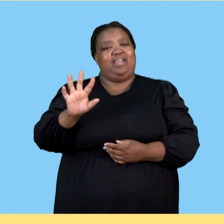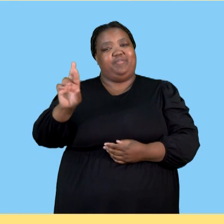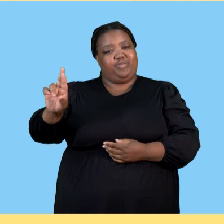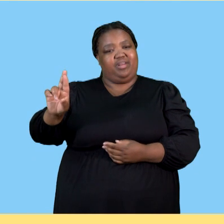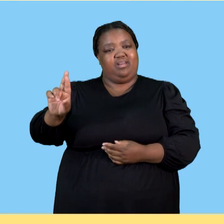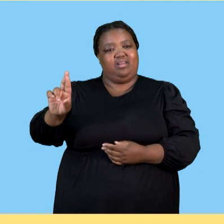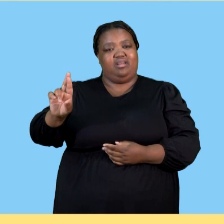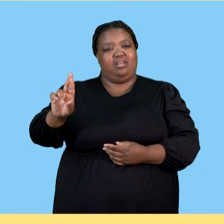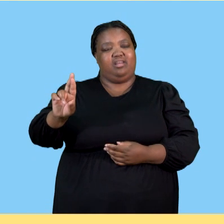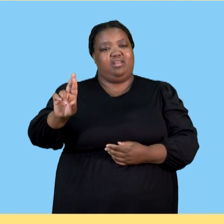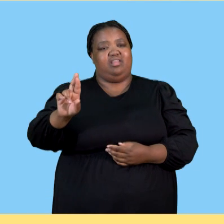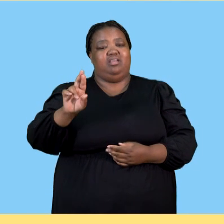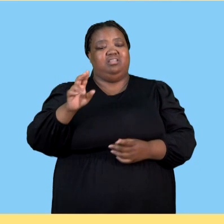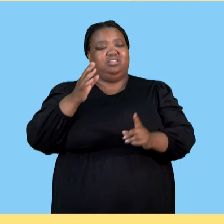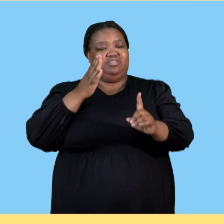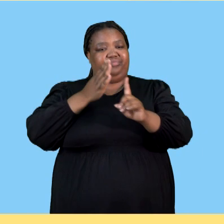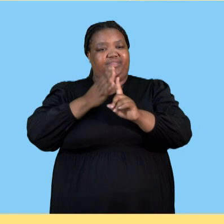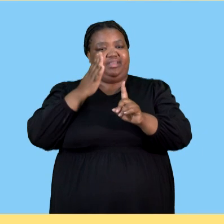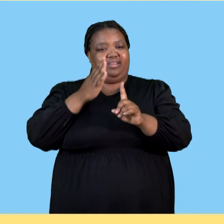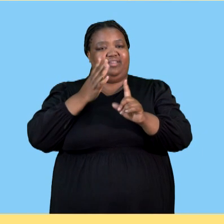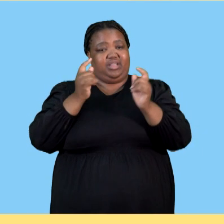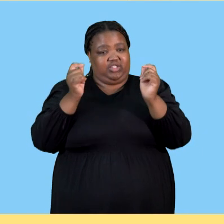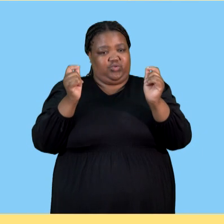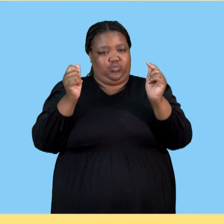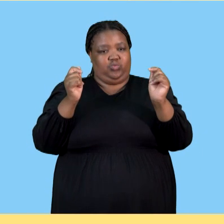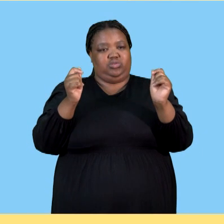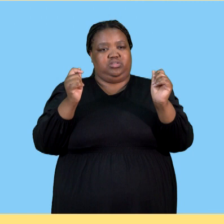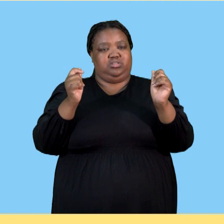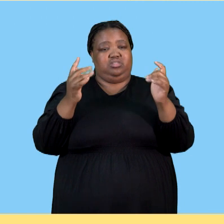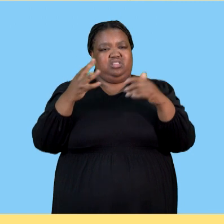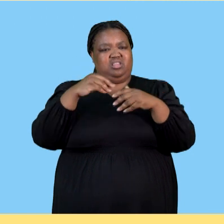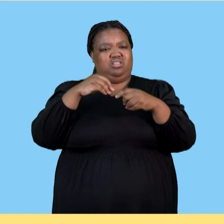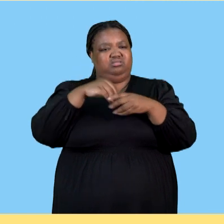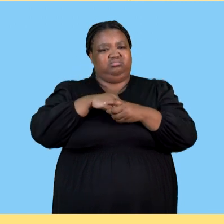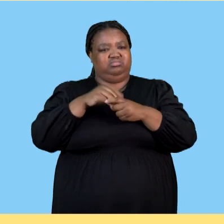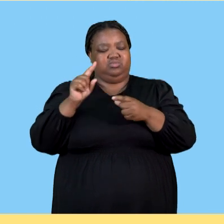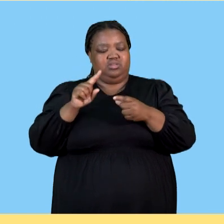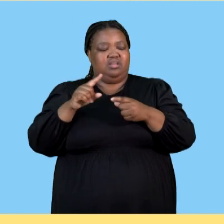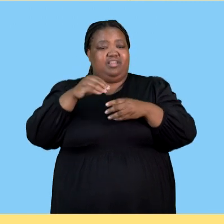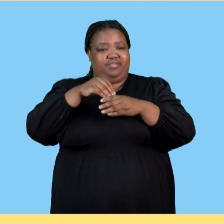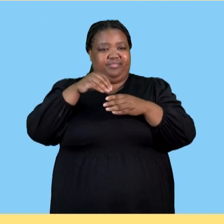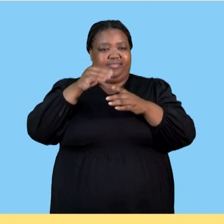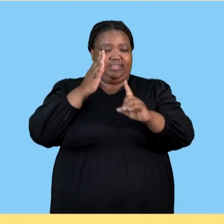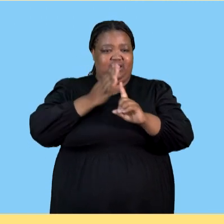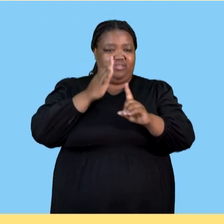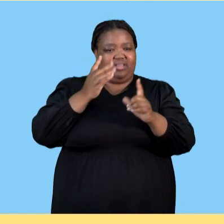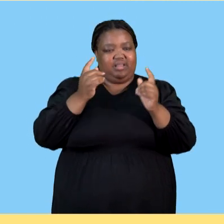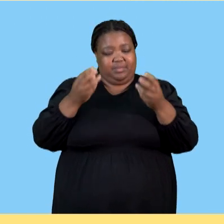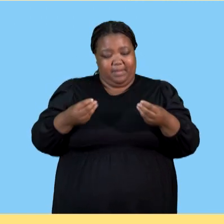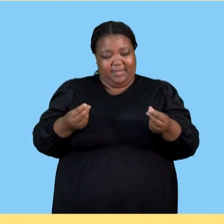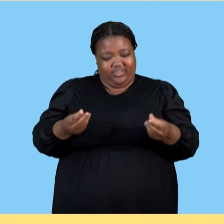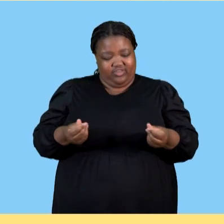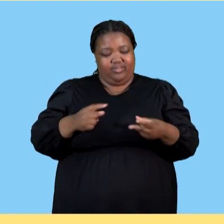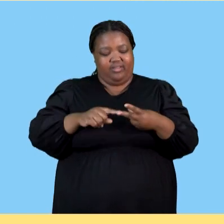85 rands. 85 rands is the direct cost. The direct cost includes direct material